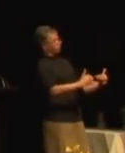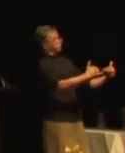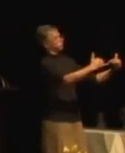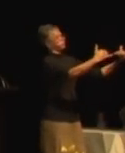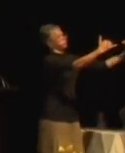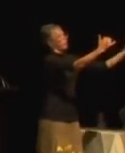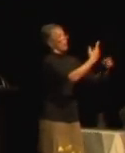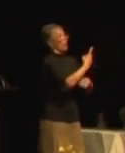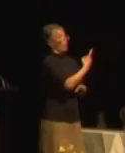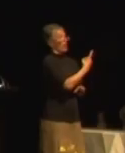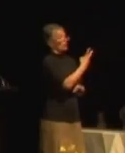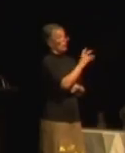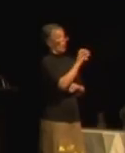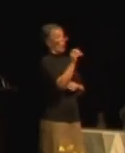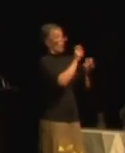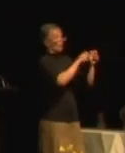ballroom.